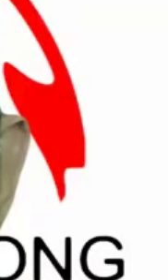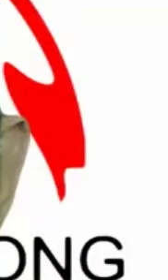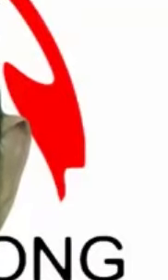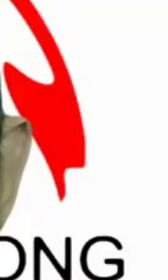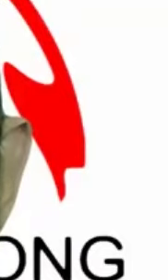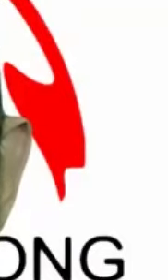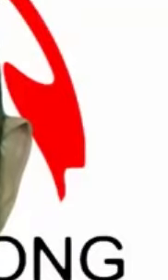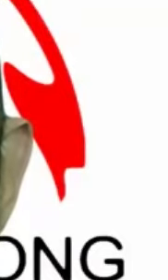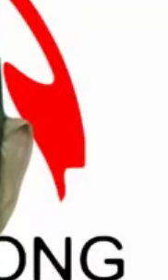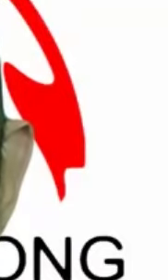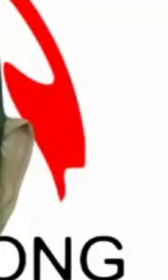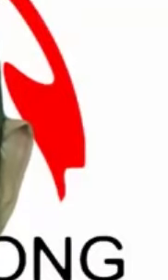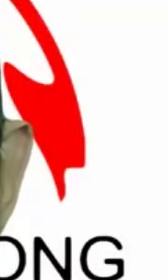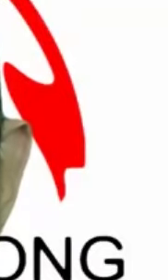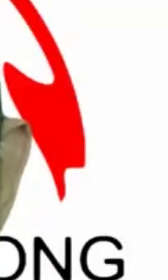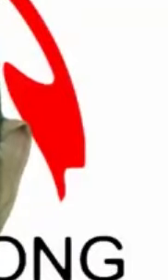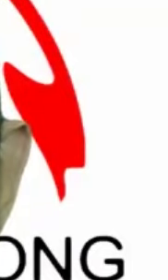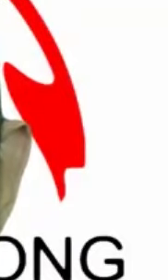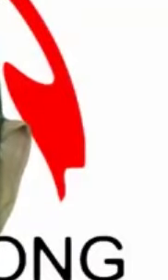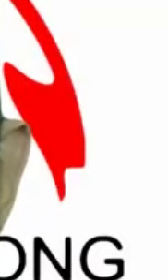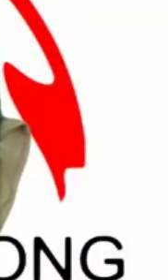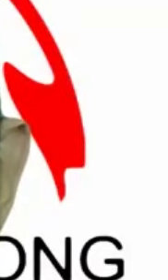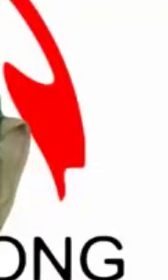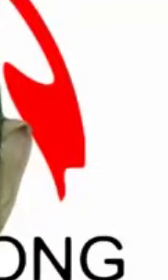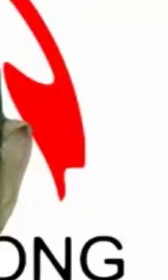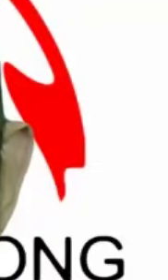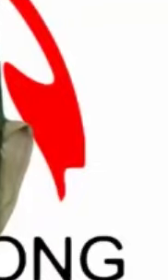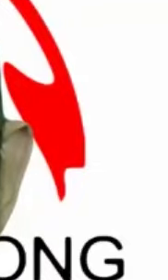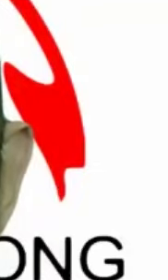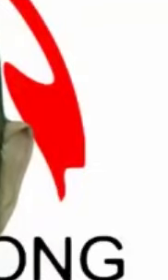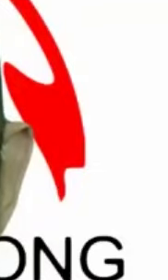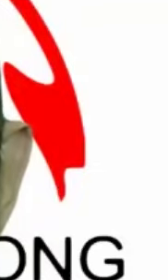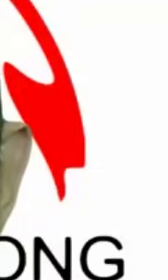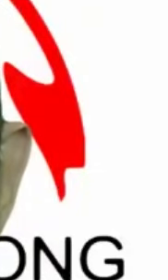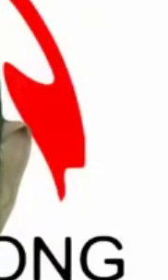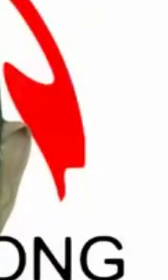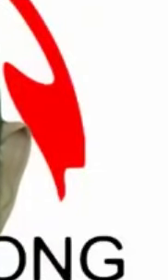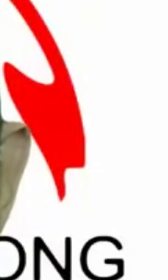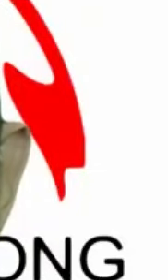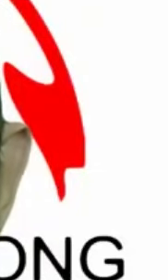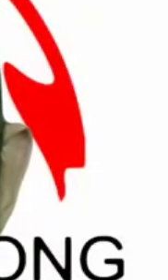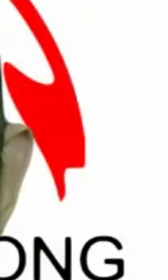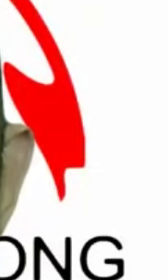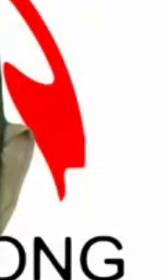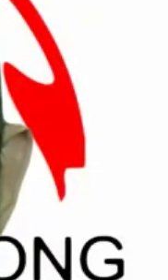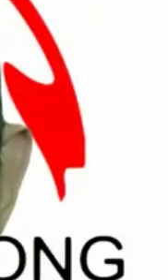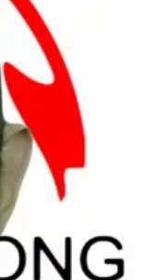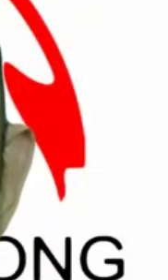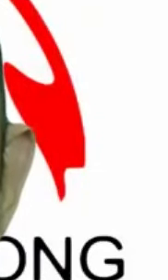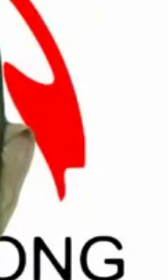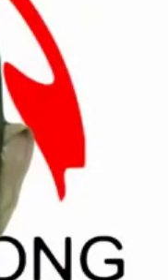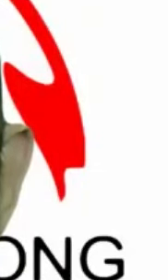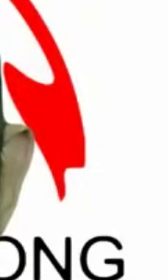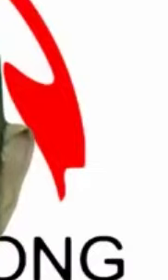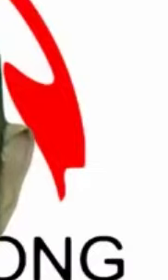the regular population, we're saying that this happened because of the barriers. We have environmental barriers, we have attitude barriers,